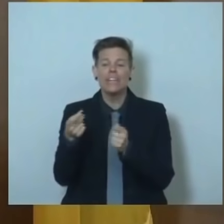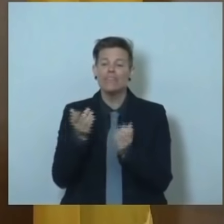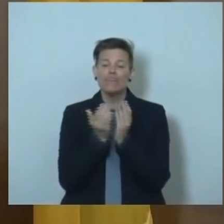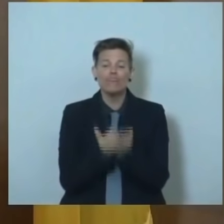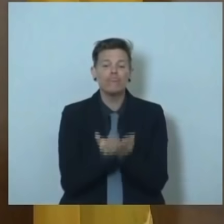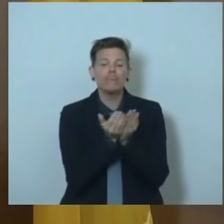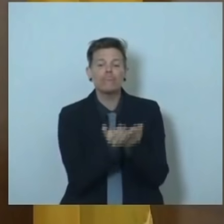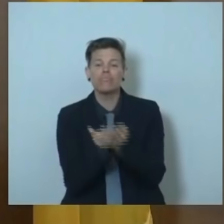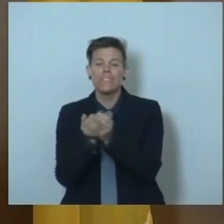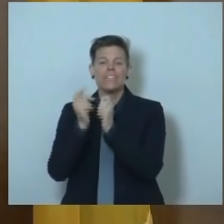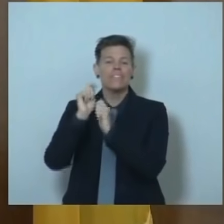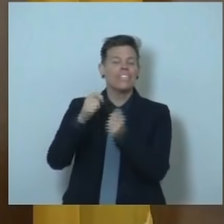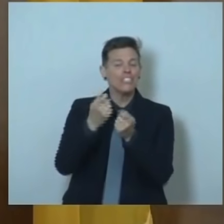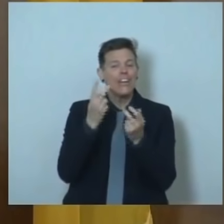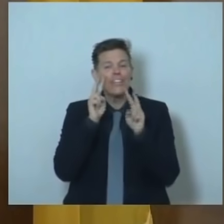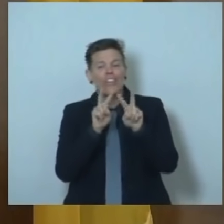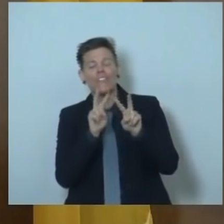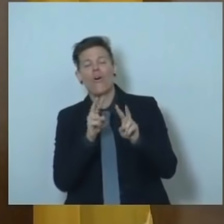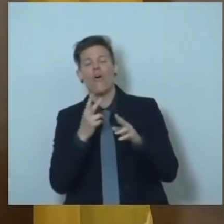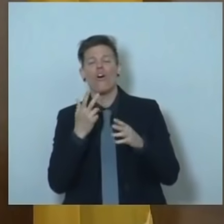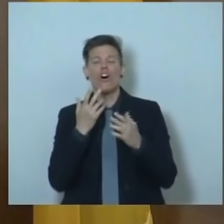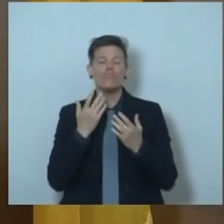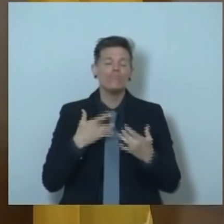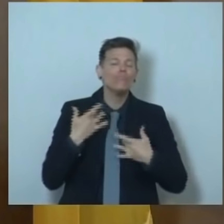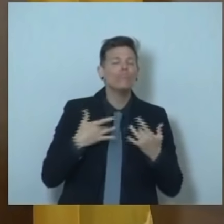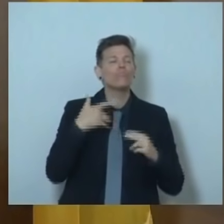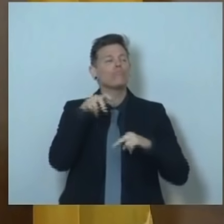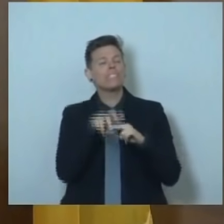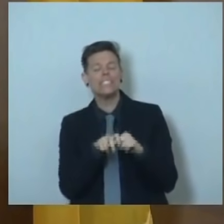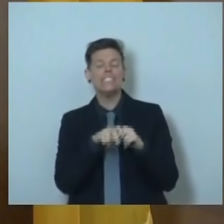those seasons at New Mexico lakes every single year.